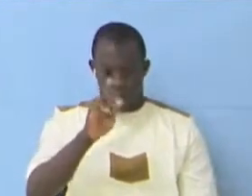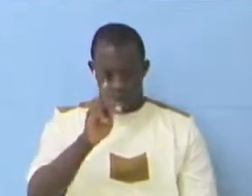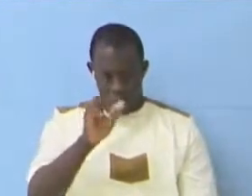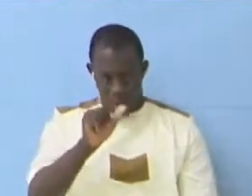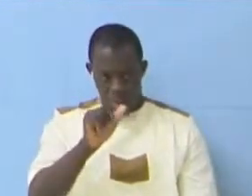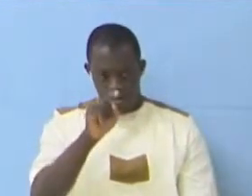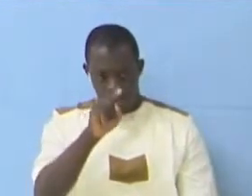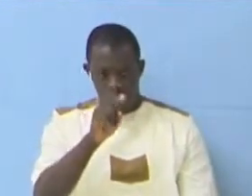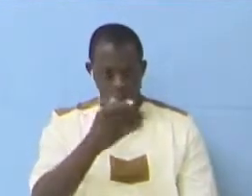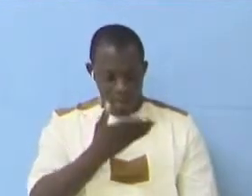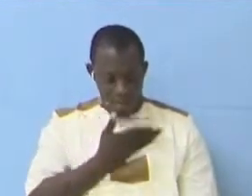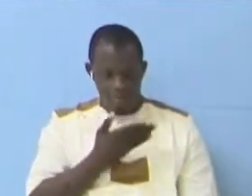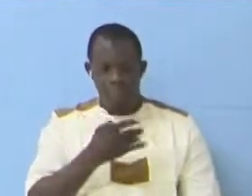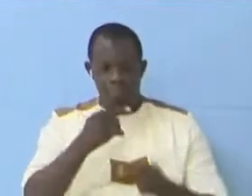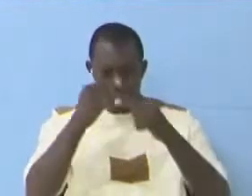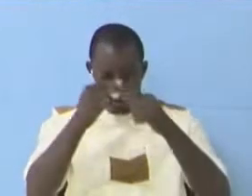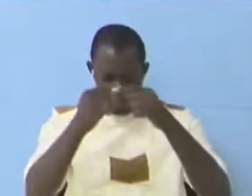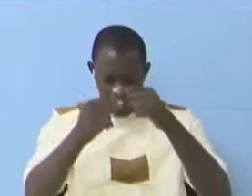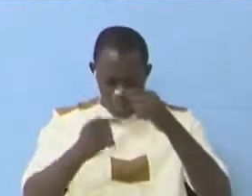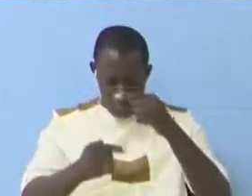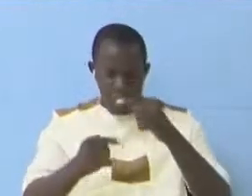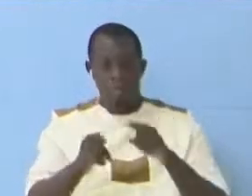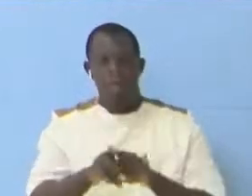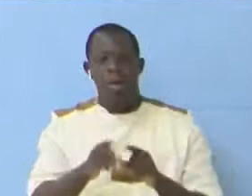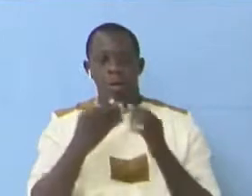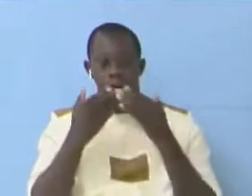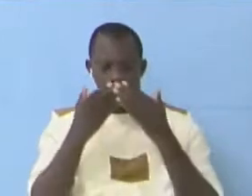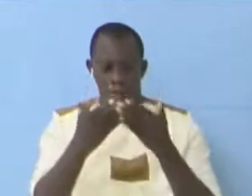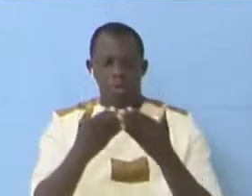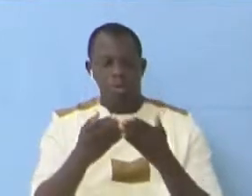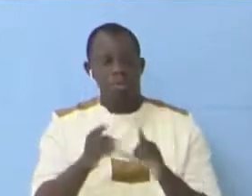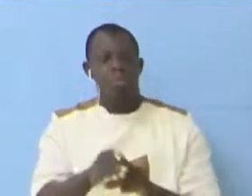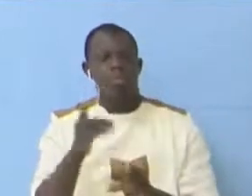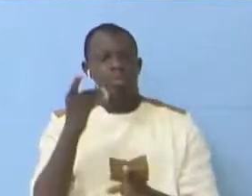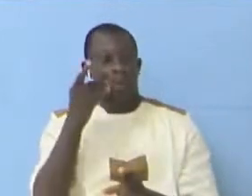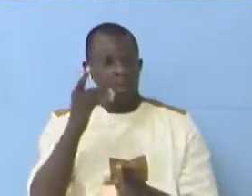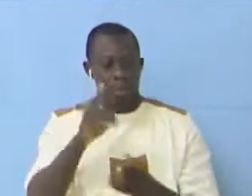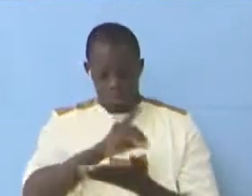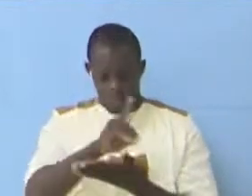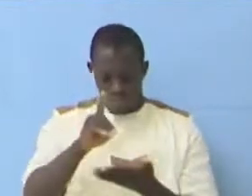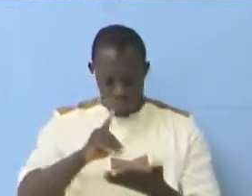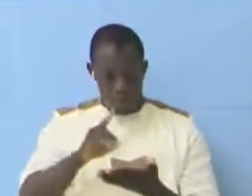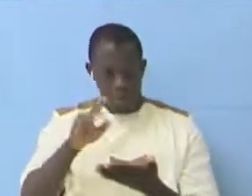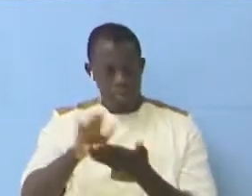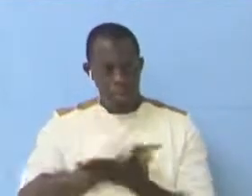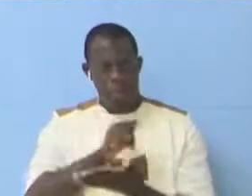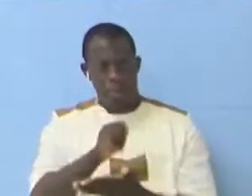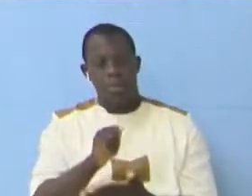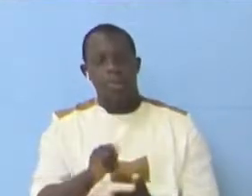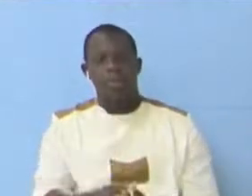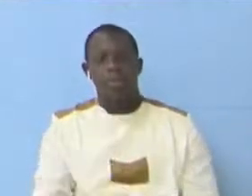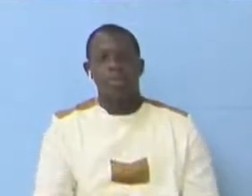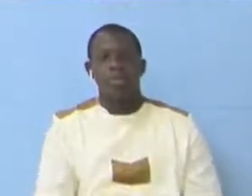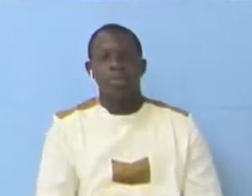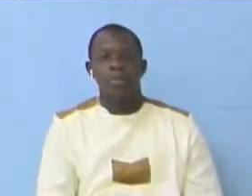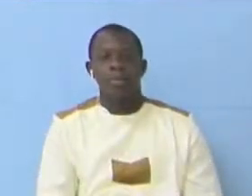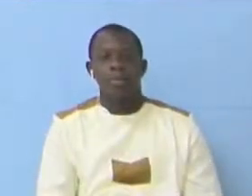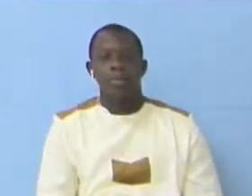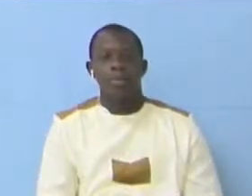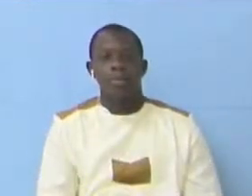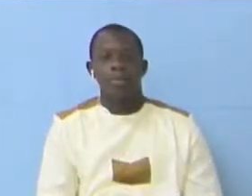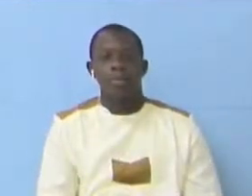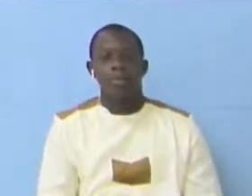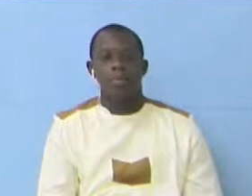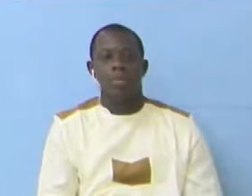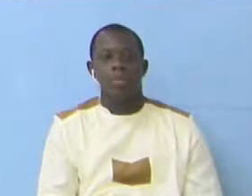amee. Kindly tell us the date of the document. Mun nga ñoo wax ban bés lañ ko binda. This looks